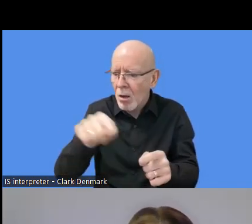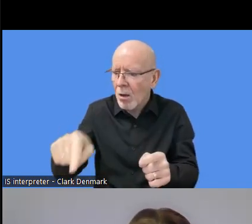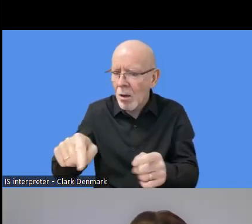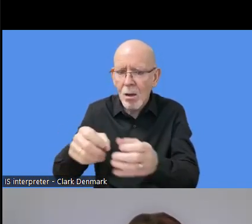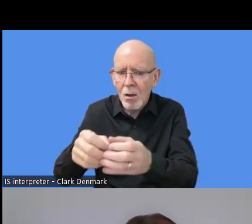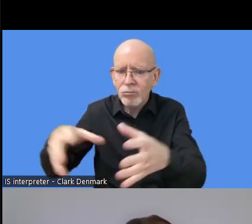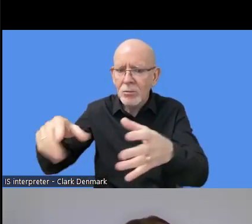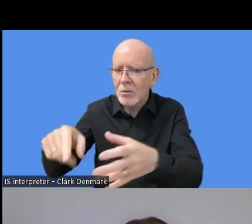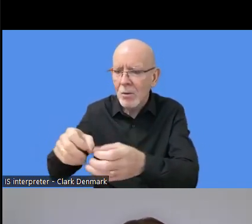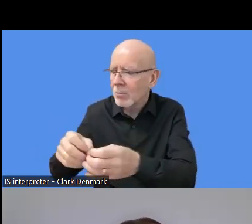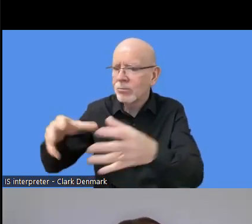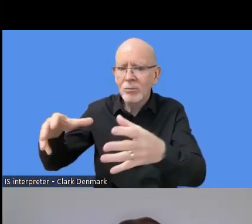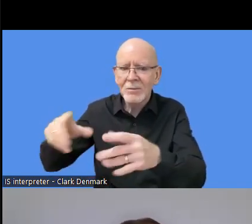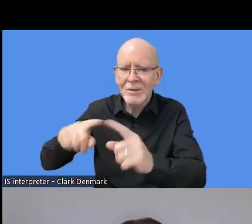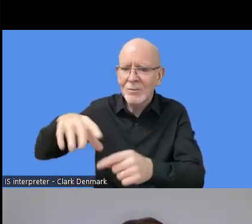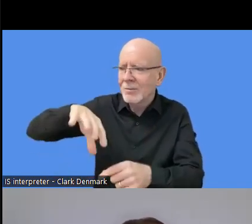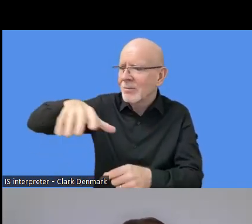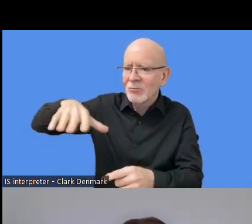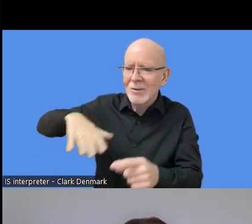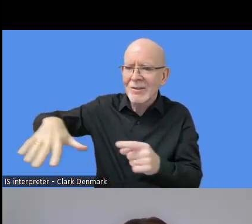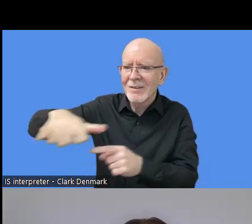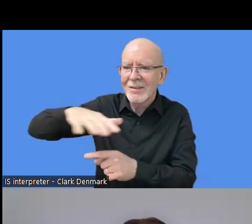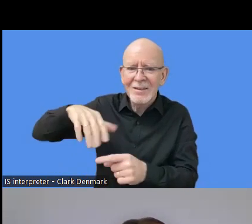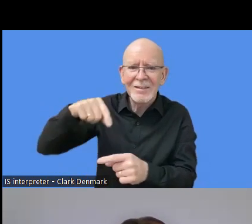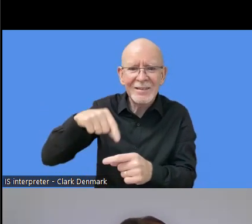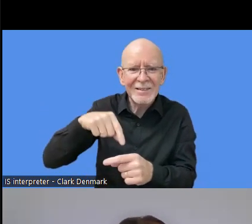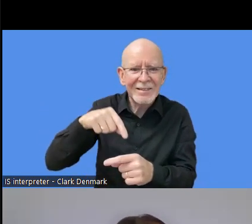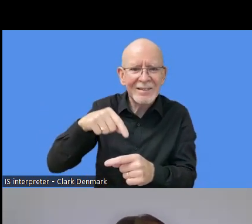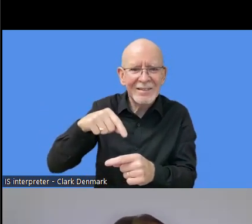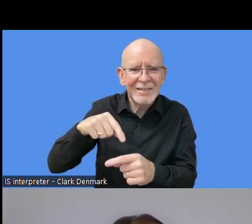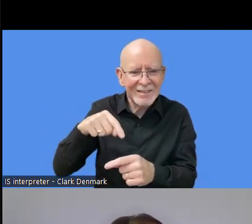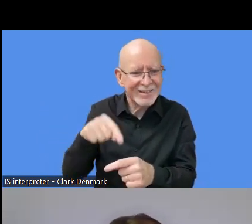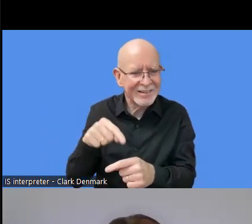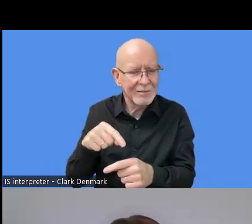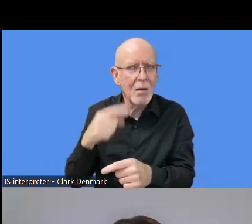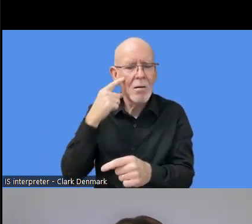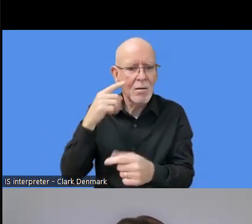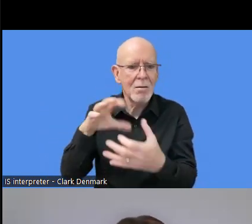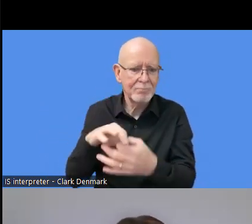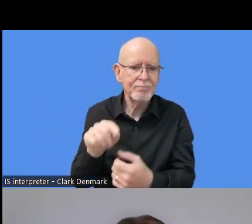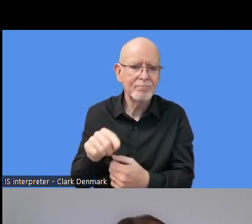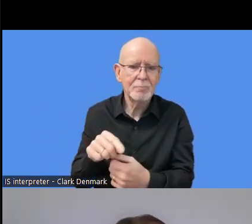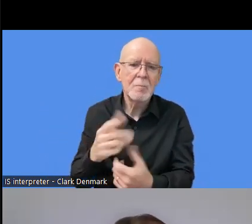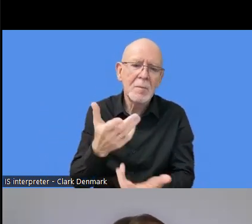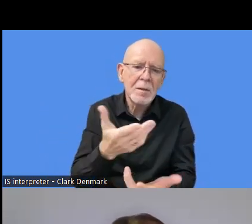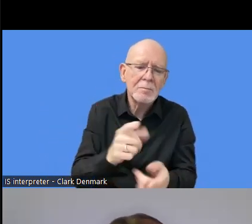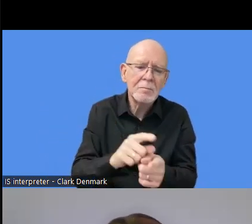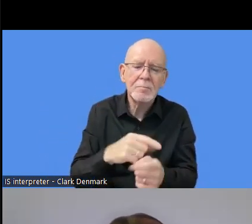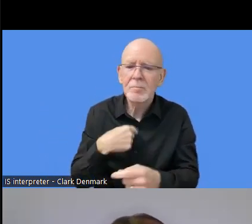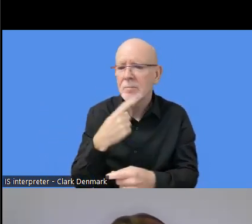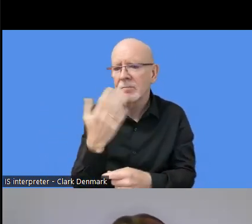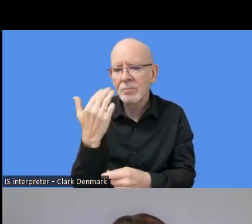As I already mentioned, there are 2 topics for the next upcoming call. So it's inclusive employment, but also